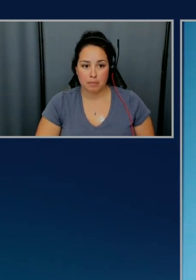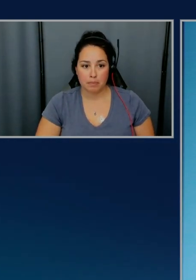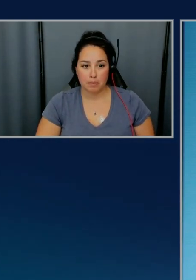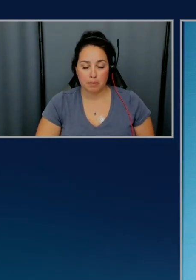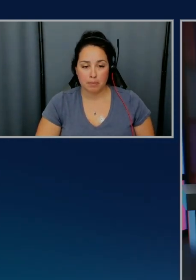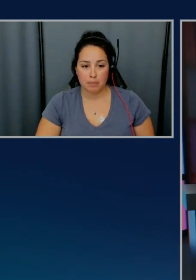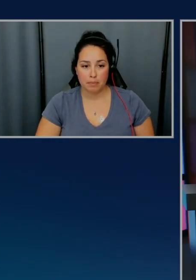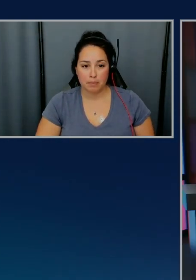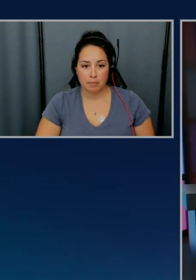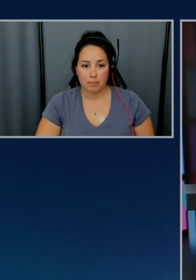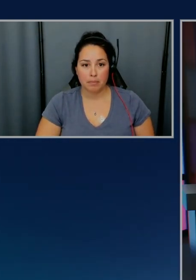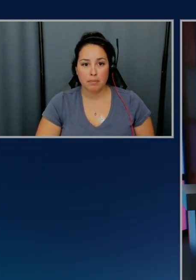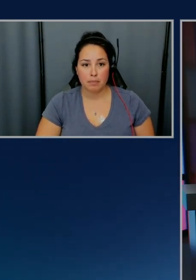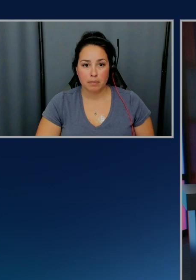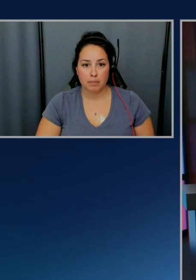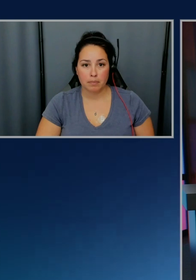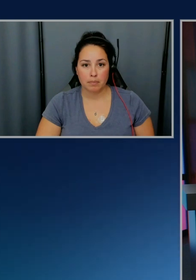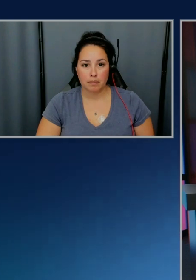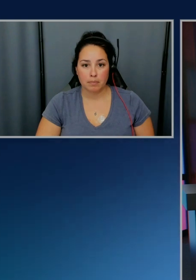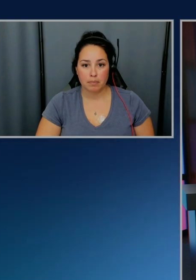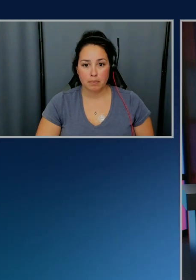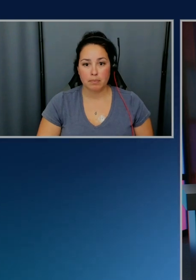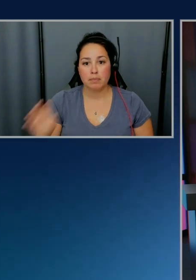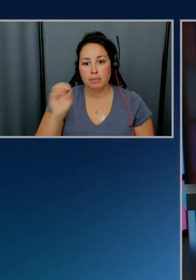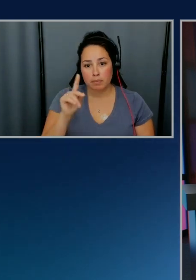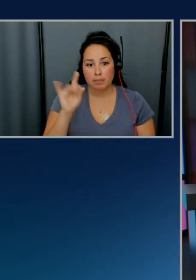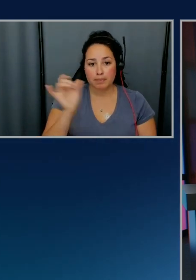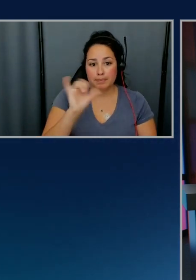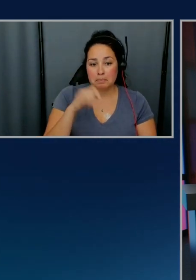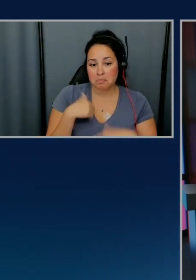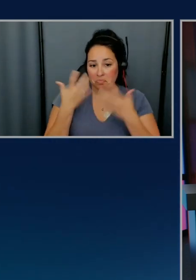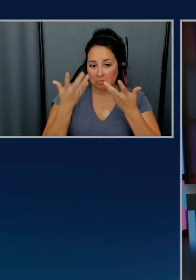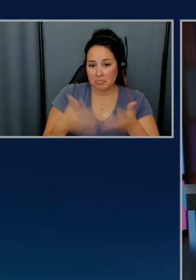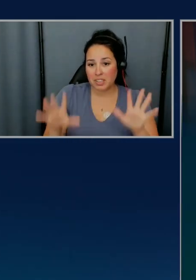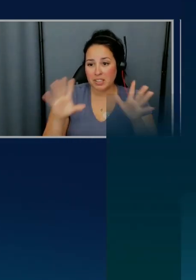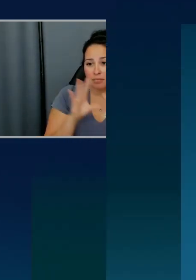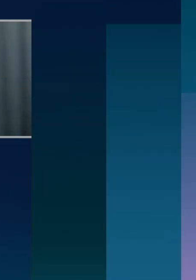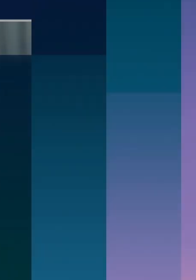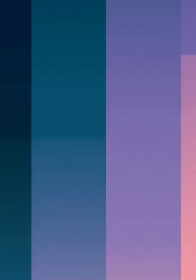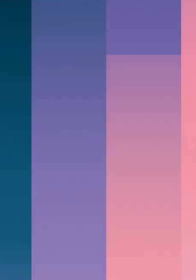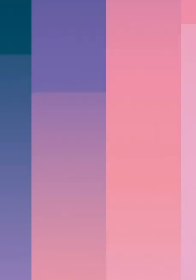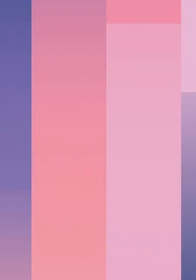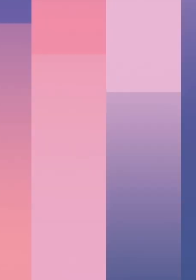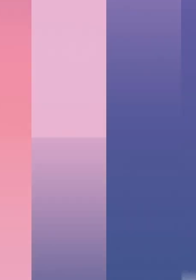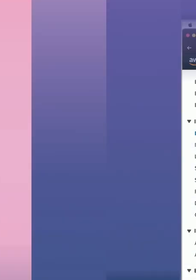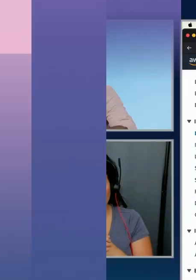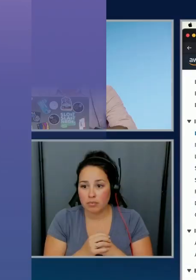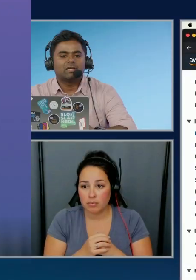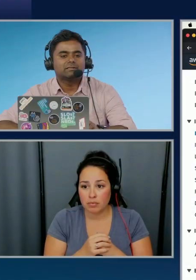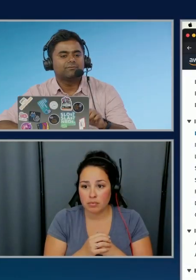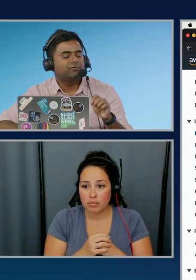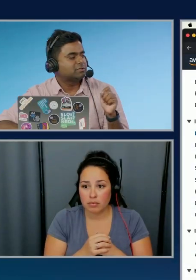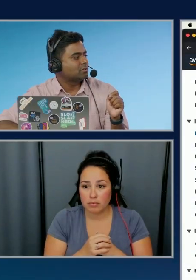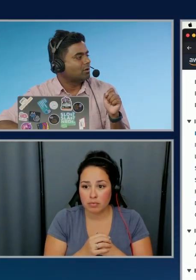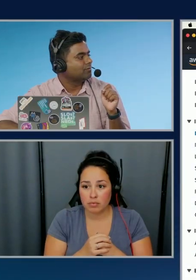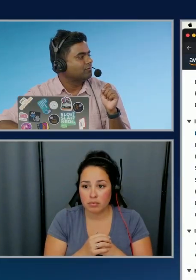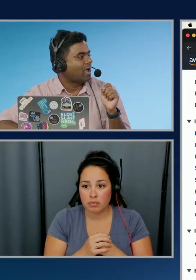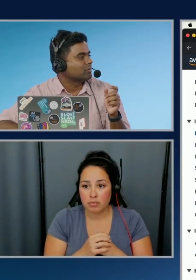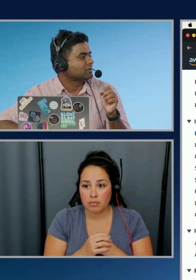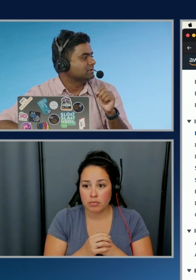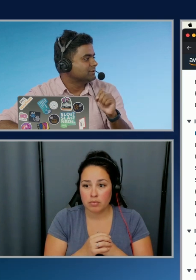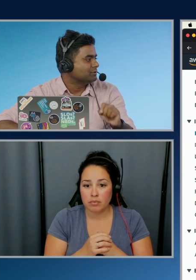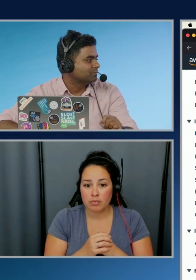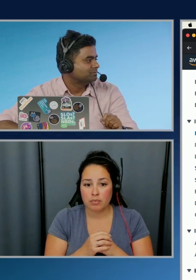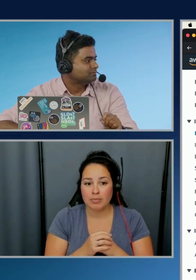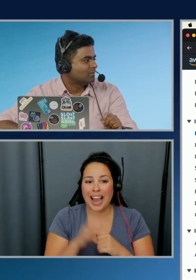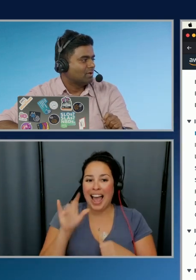All right. So like I said, with AWS Nitro Enclaves, it's a feature of